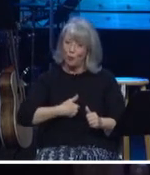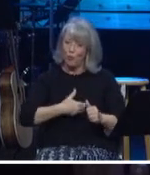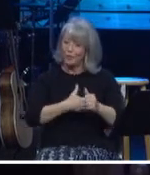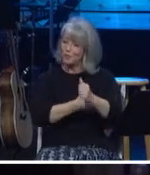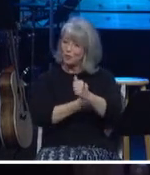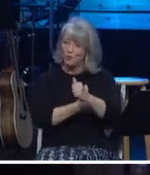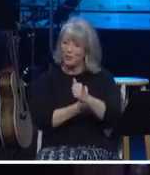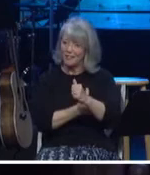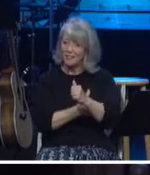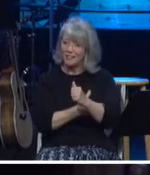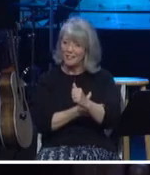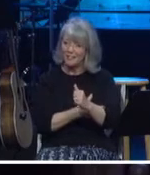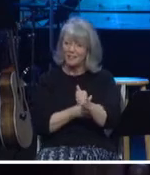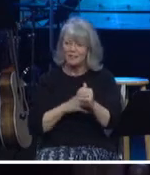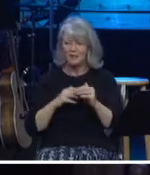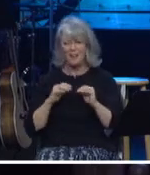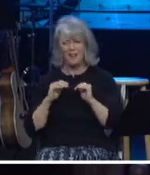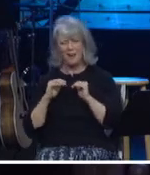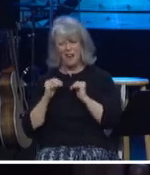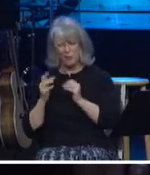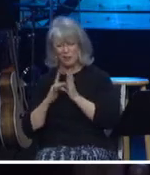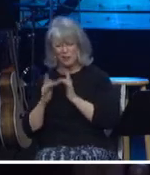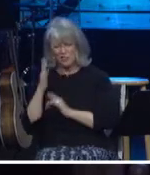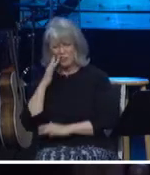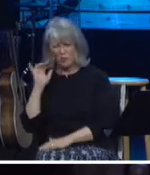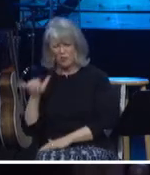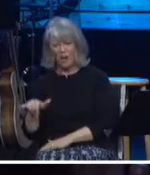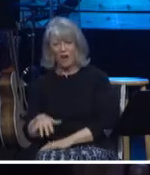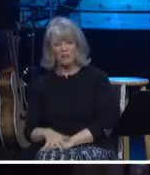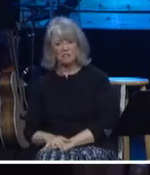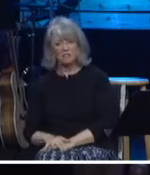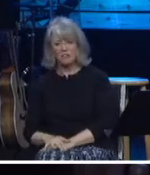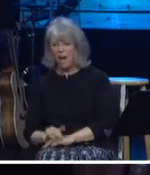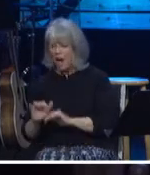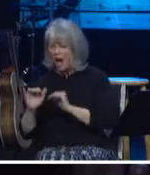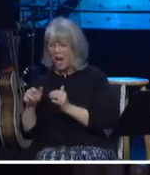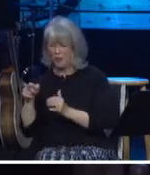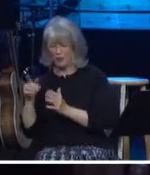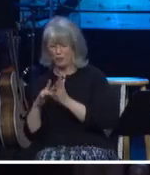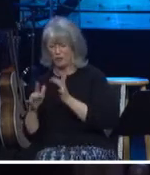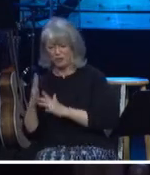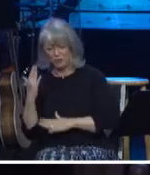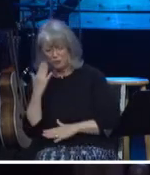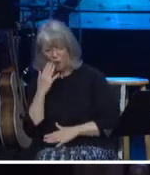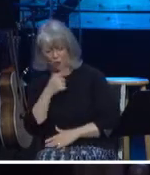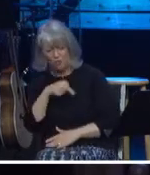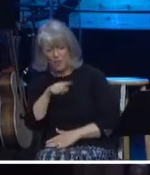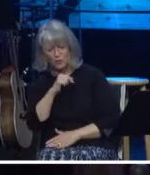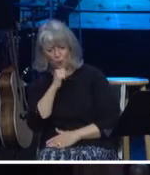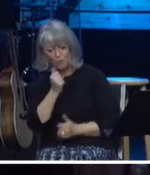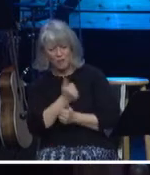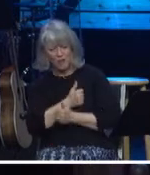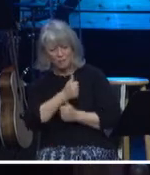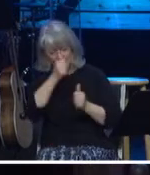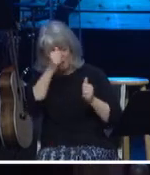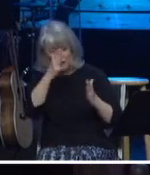Now, how did Jesus know this? How did Jesus know they did not love the Father? Look at